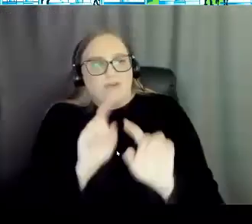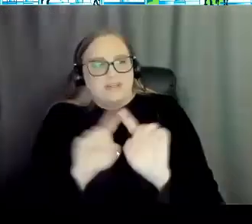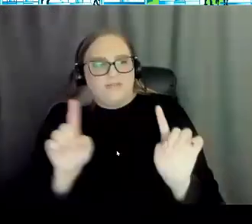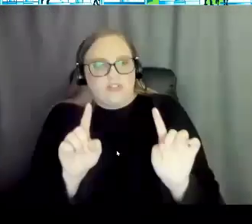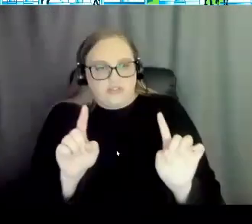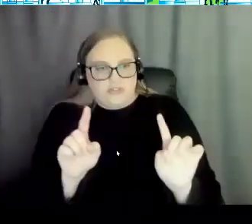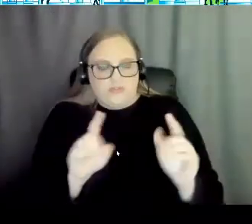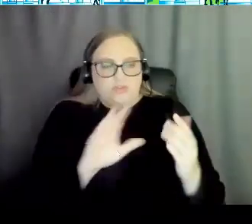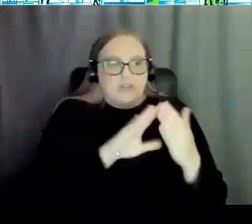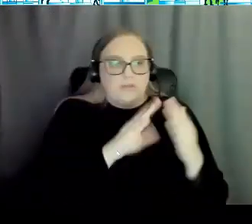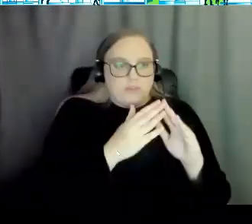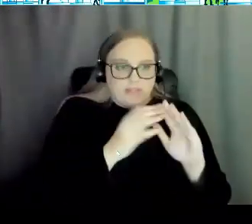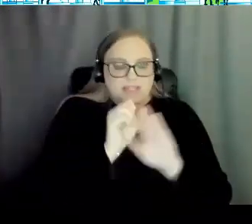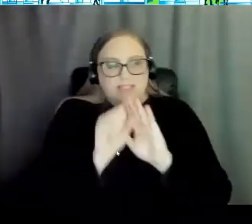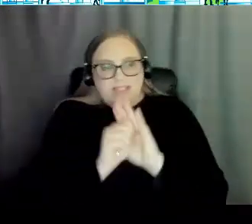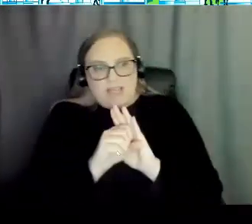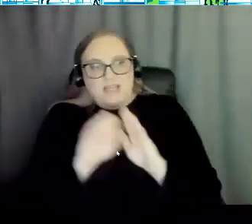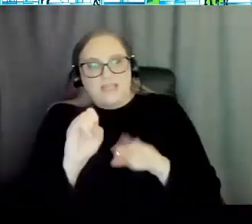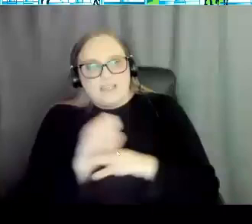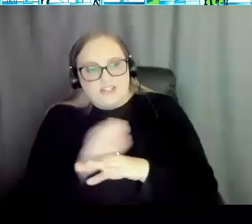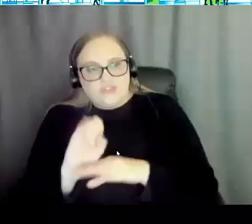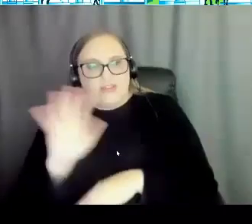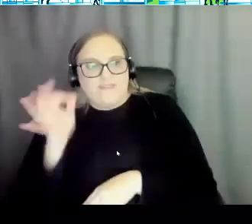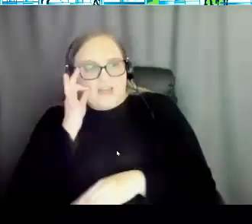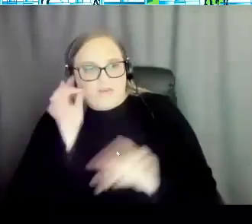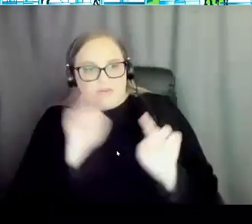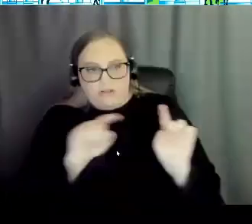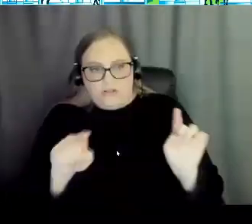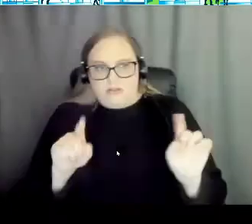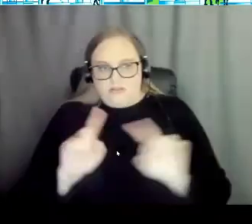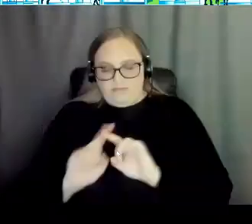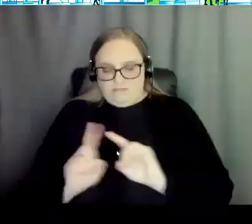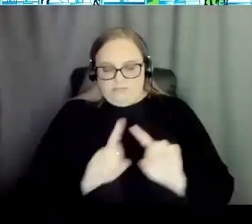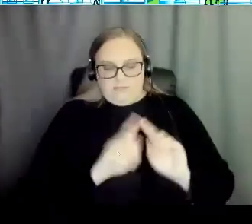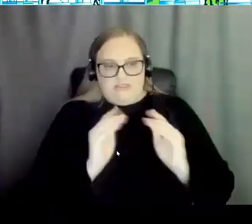community, state, industry, and federal officials as you move forward with public engagement?